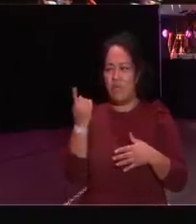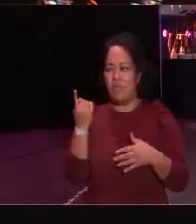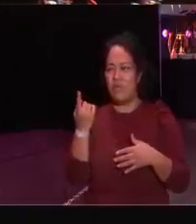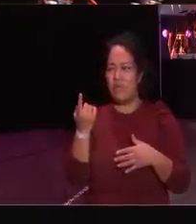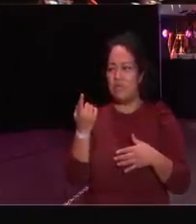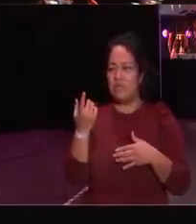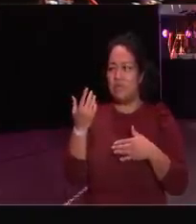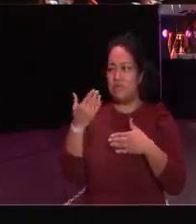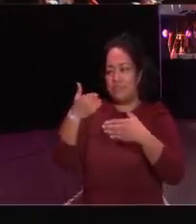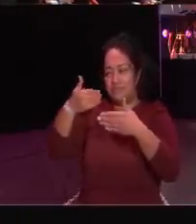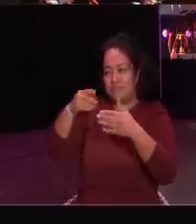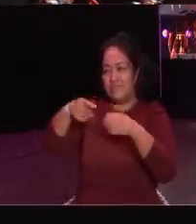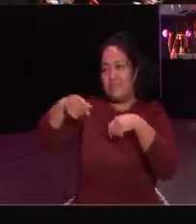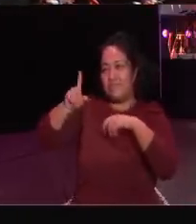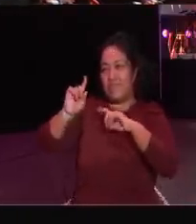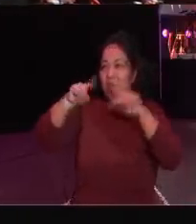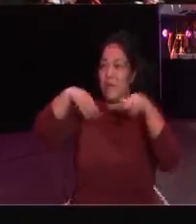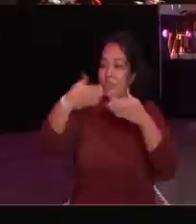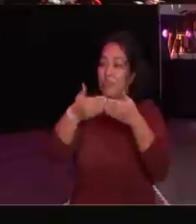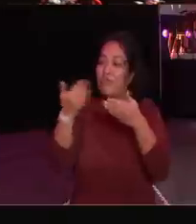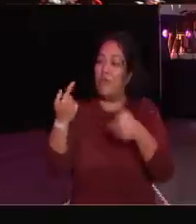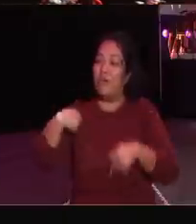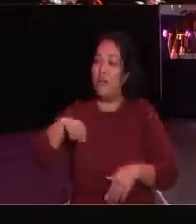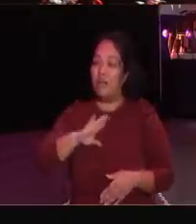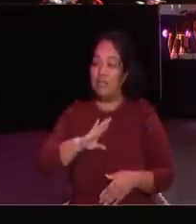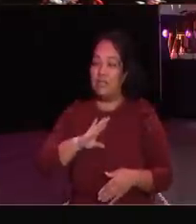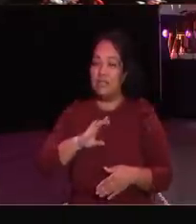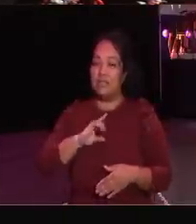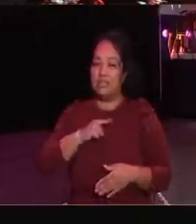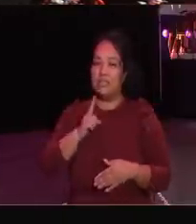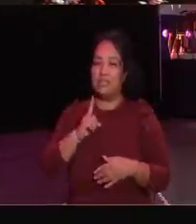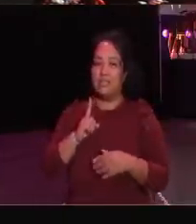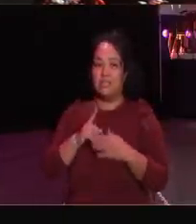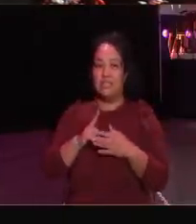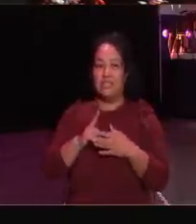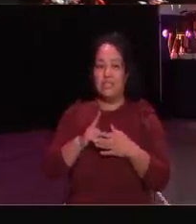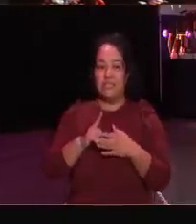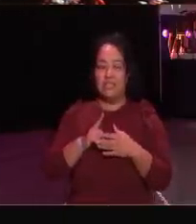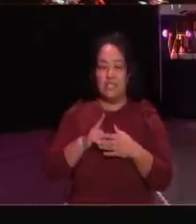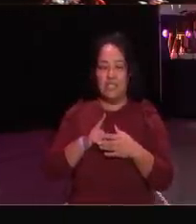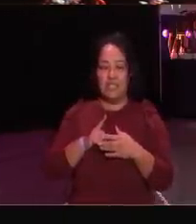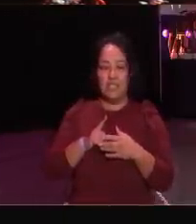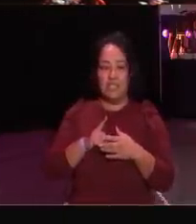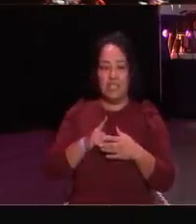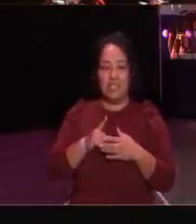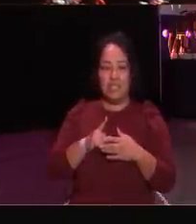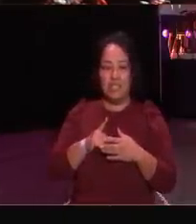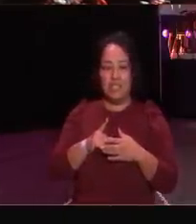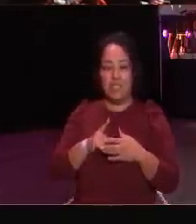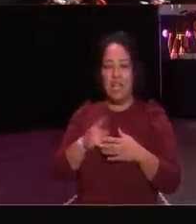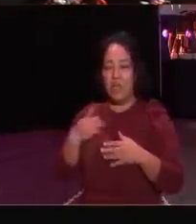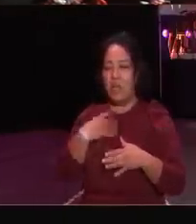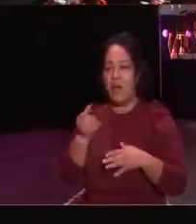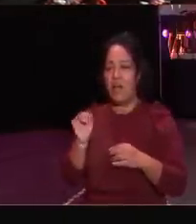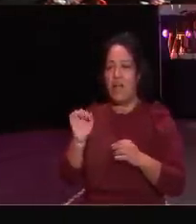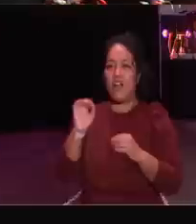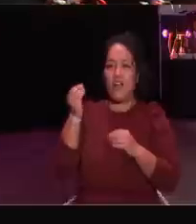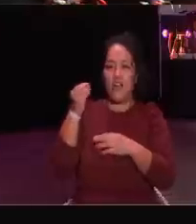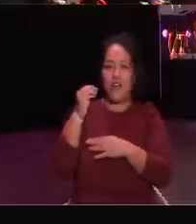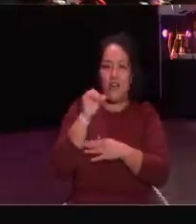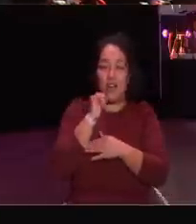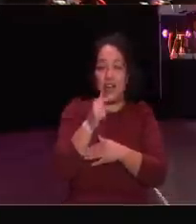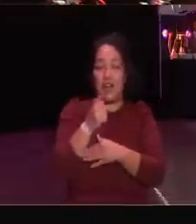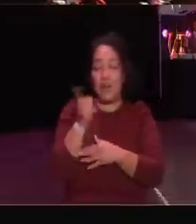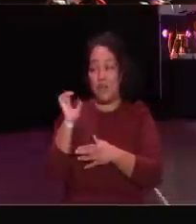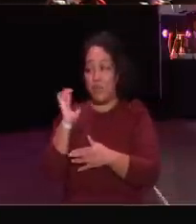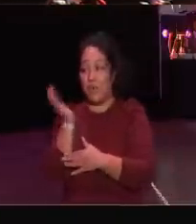that they've gone before nomás us. Se nos adelantaron, hermano. They just went ahead of us. Porque querramos o no, para allá vamos todos. Because like it or not, we're all heading. Aunque there. No